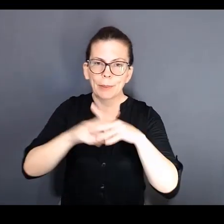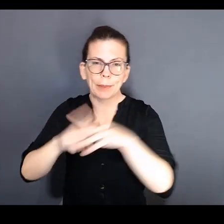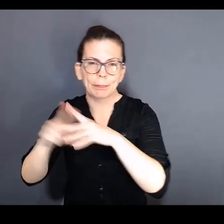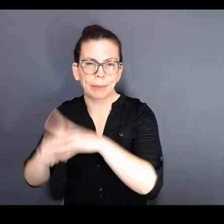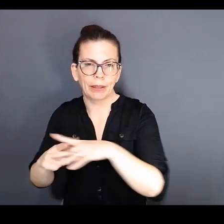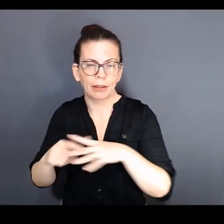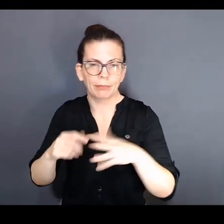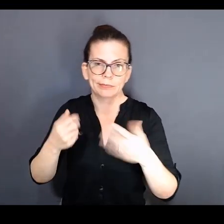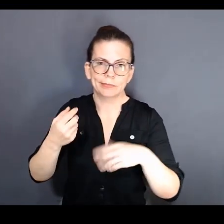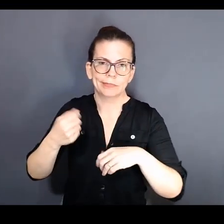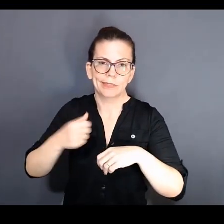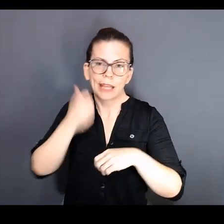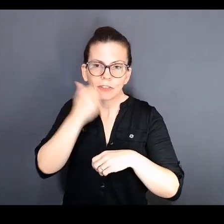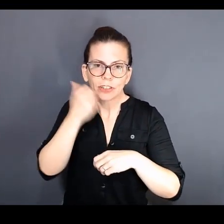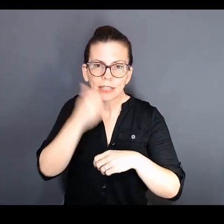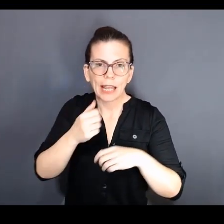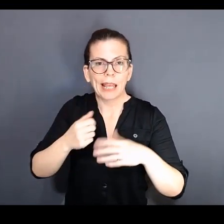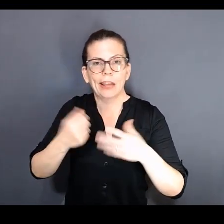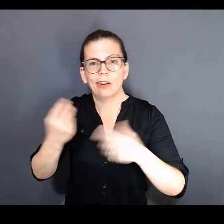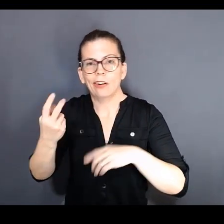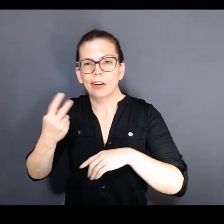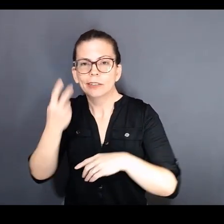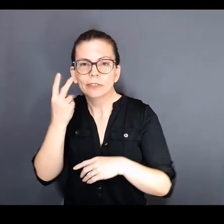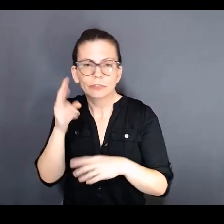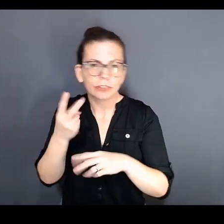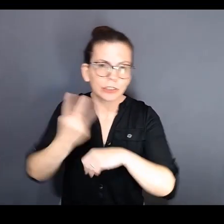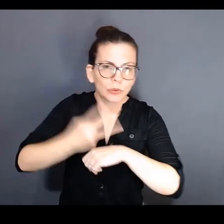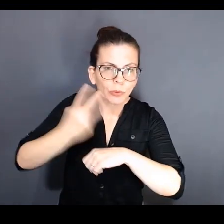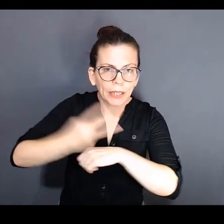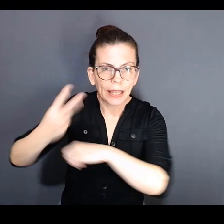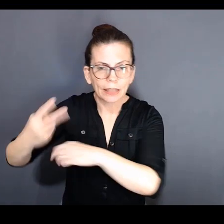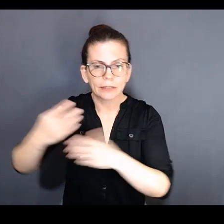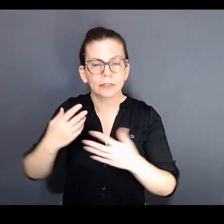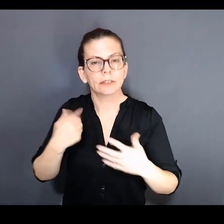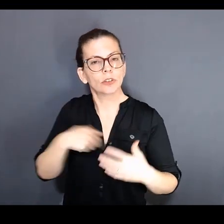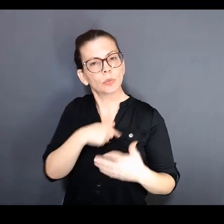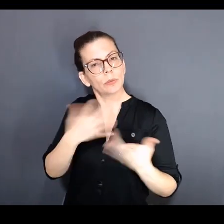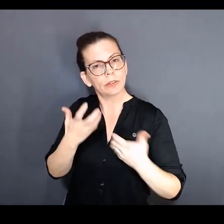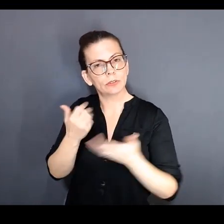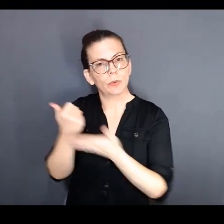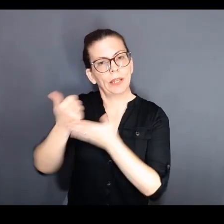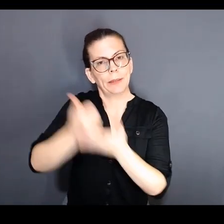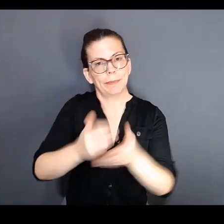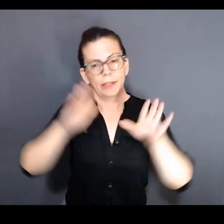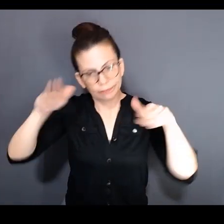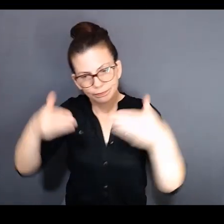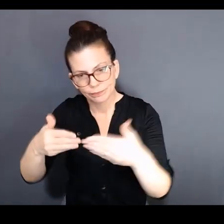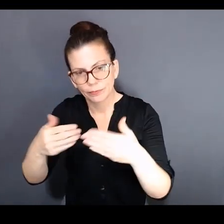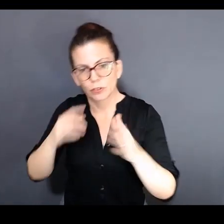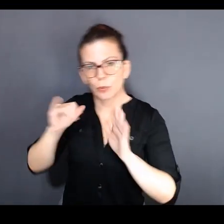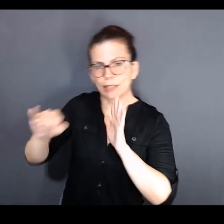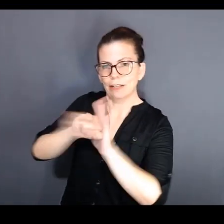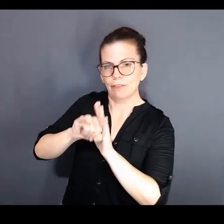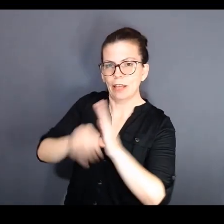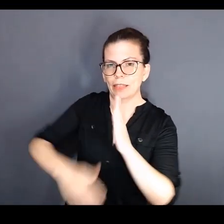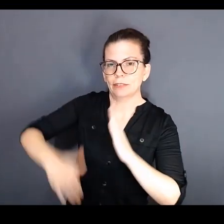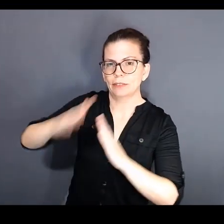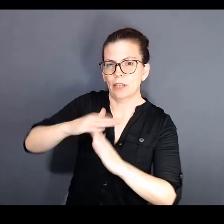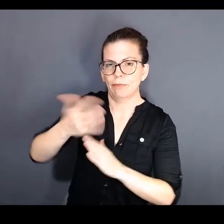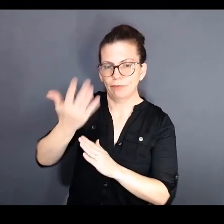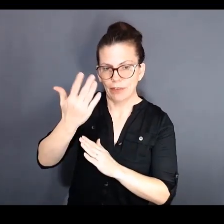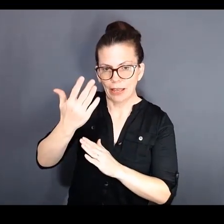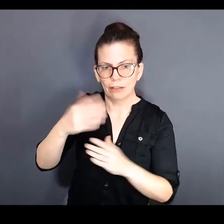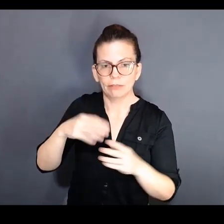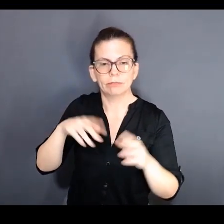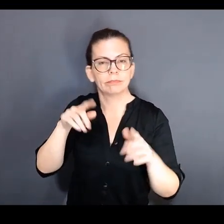that come up every other day. They need to know what to fix first. So we do that basic triage and analysis for them, where